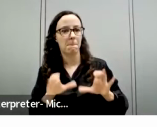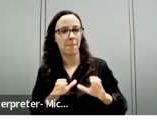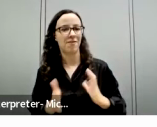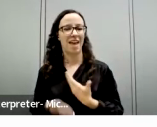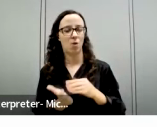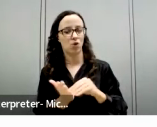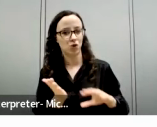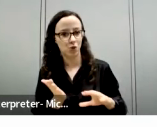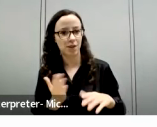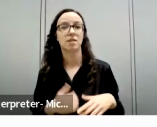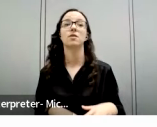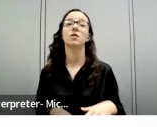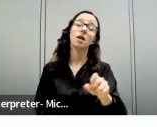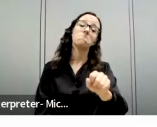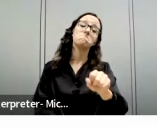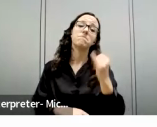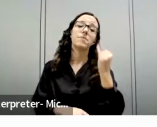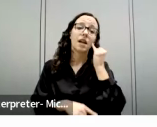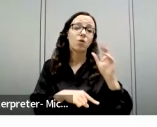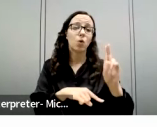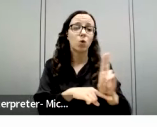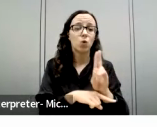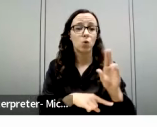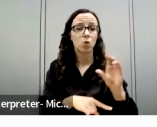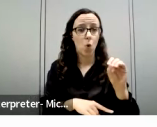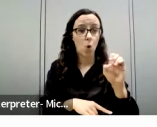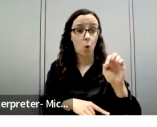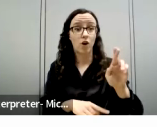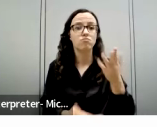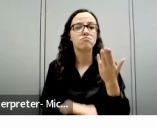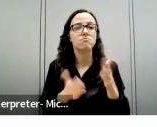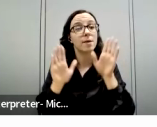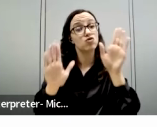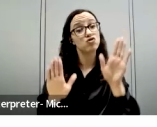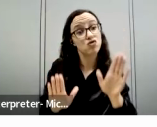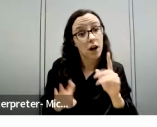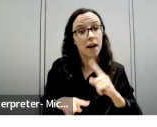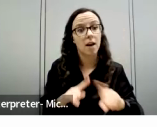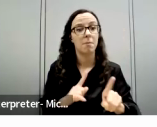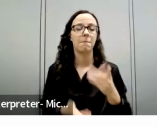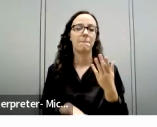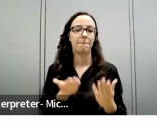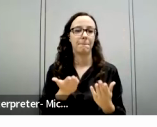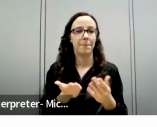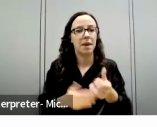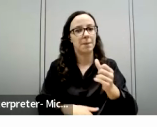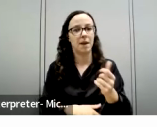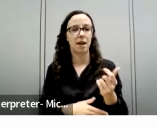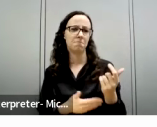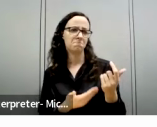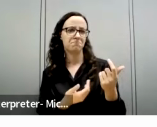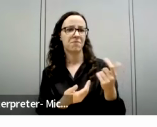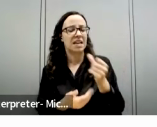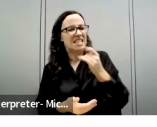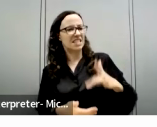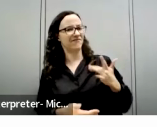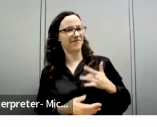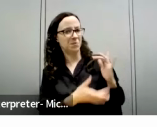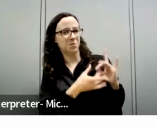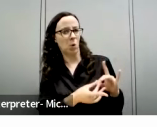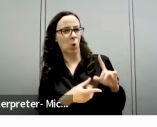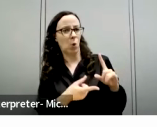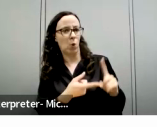so sure, if you use an OER and you've adopted one, it might be great, but perhaps you're not getting a little bit of that local feel because the